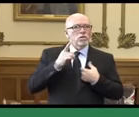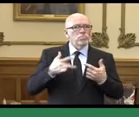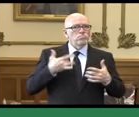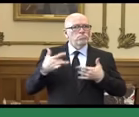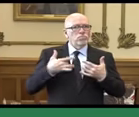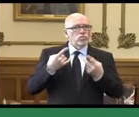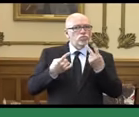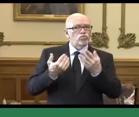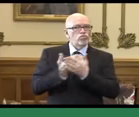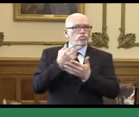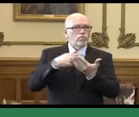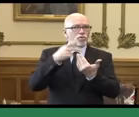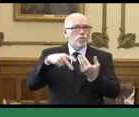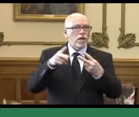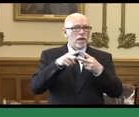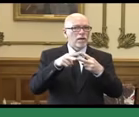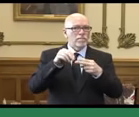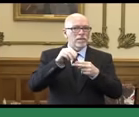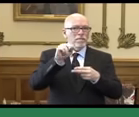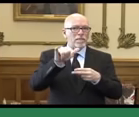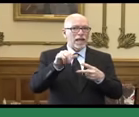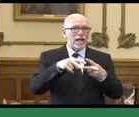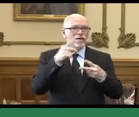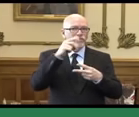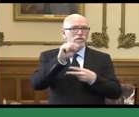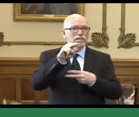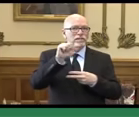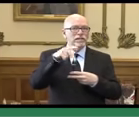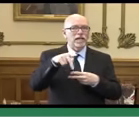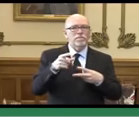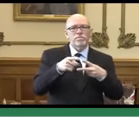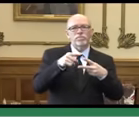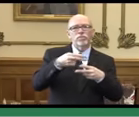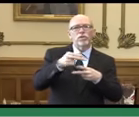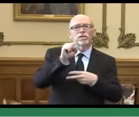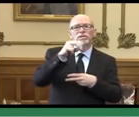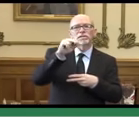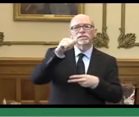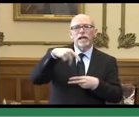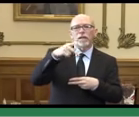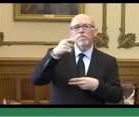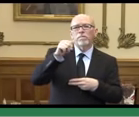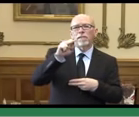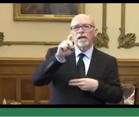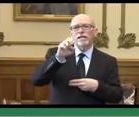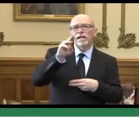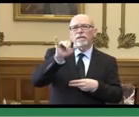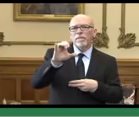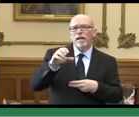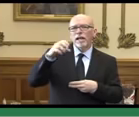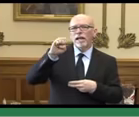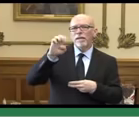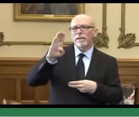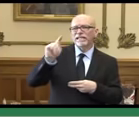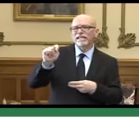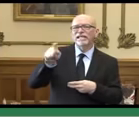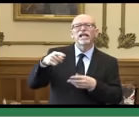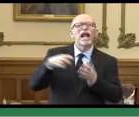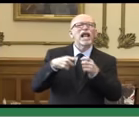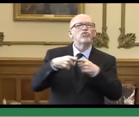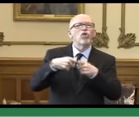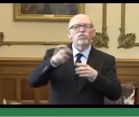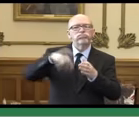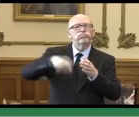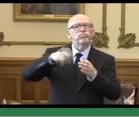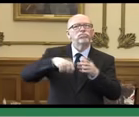two new programs coming in May for SNAP. The first is SNAP Pandemic EBT, which is the electronic